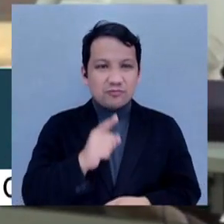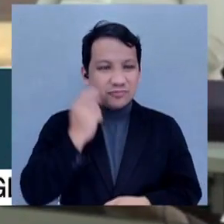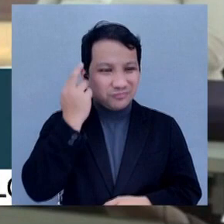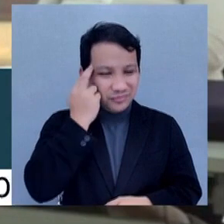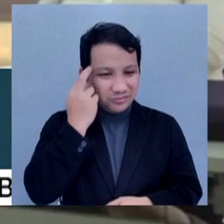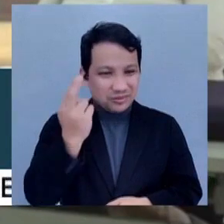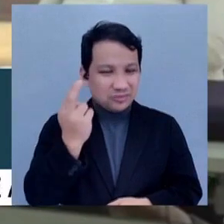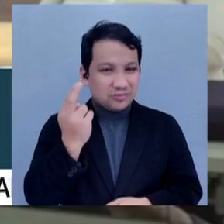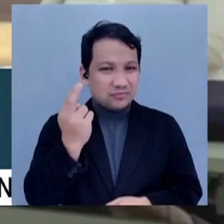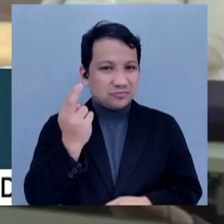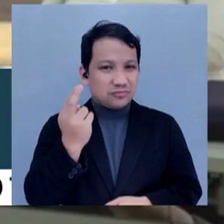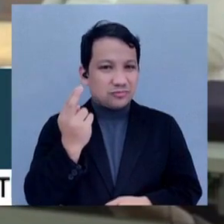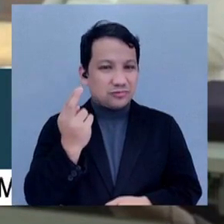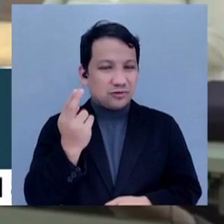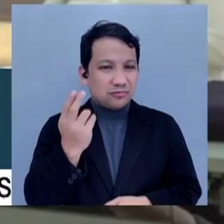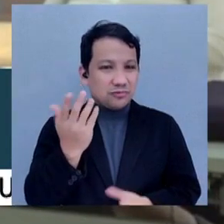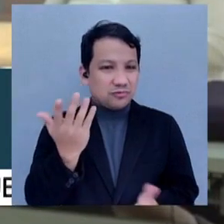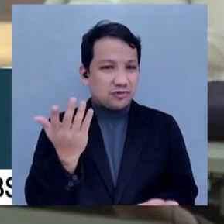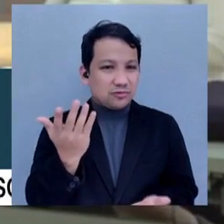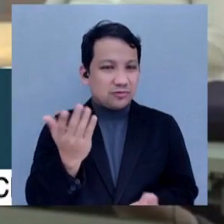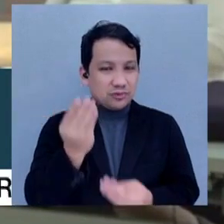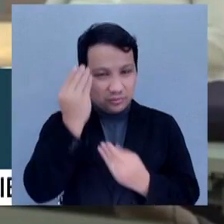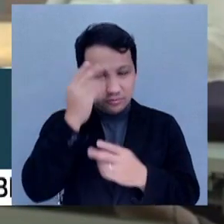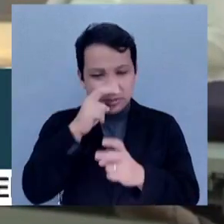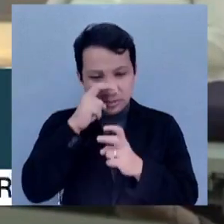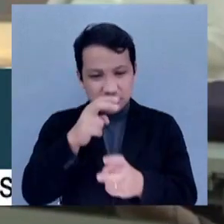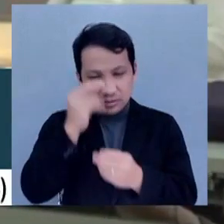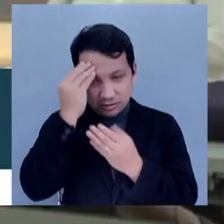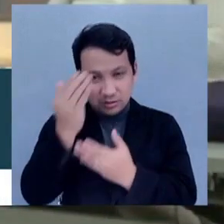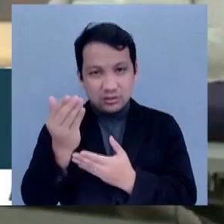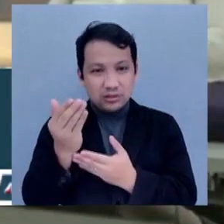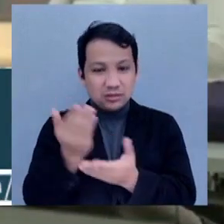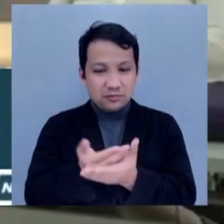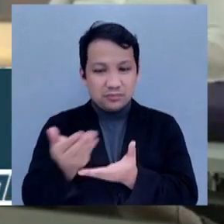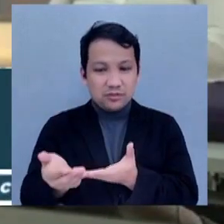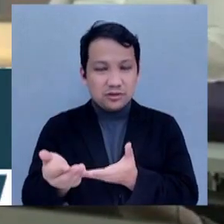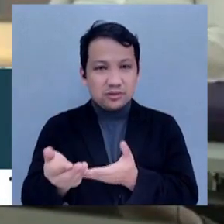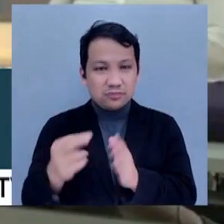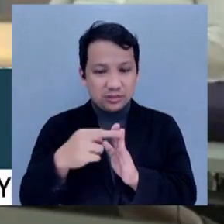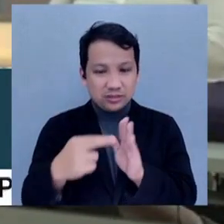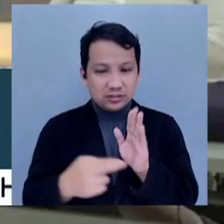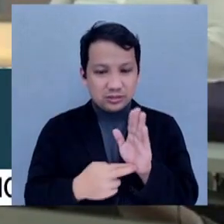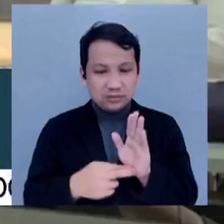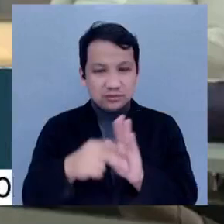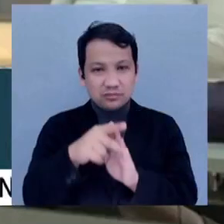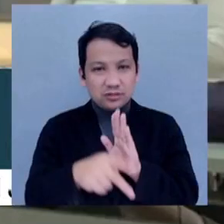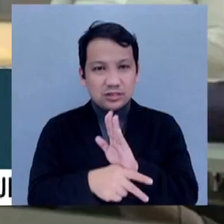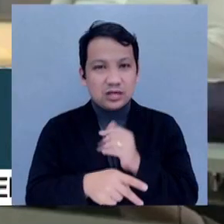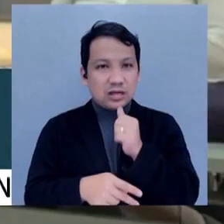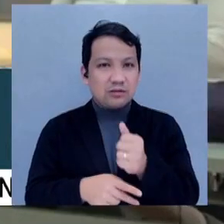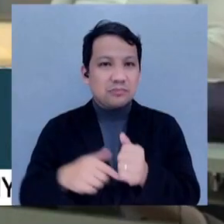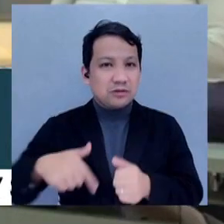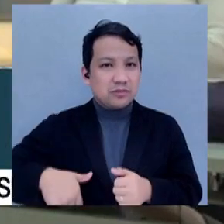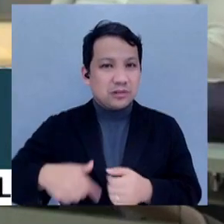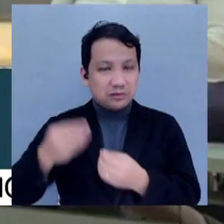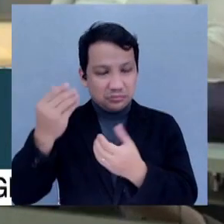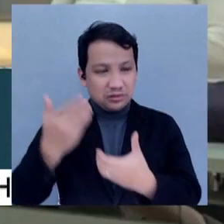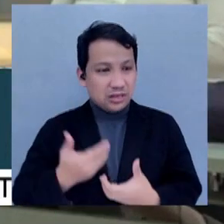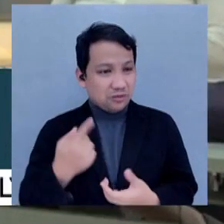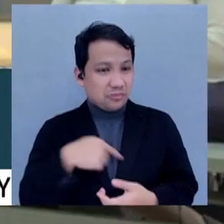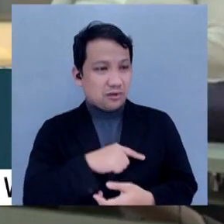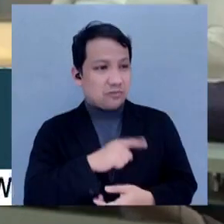strict compliance with procurement rules and regulations. That's why we were not able to